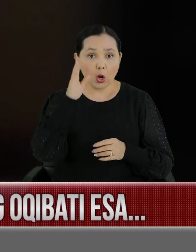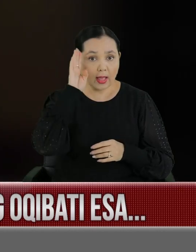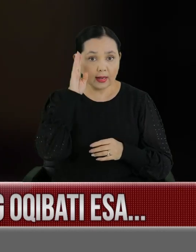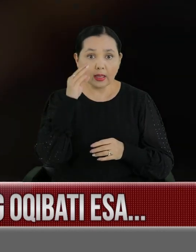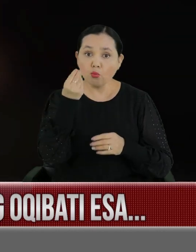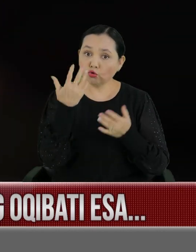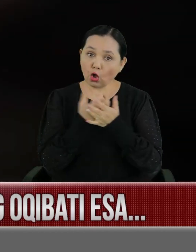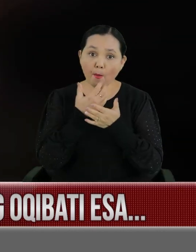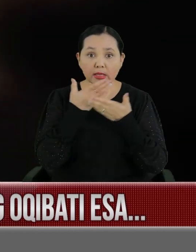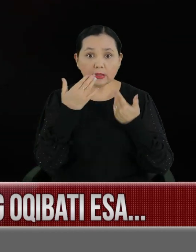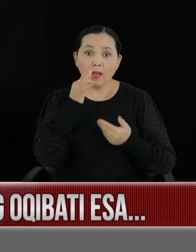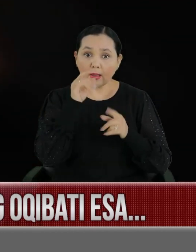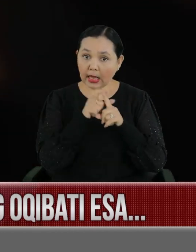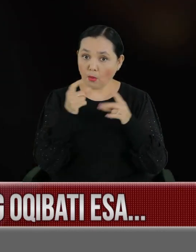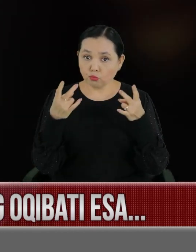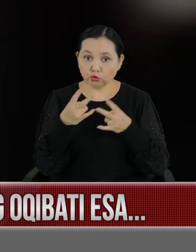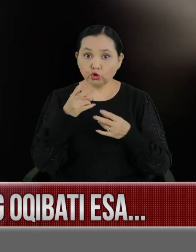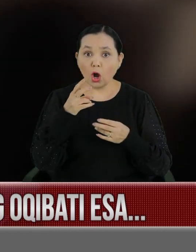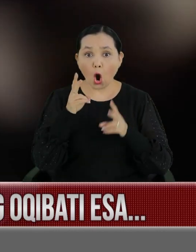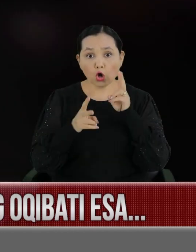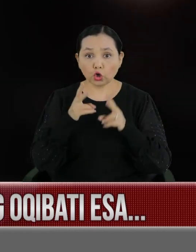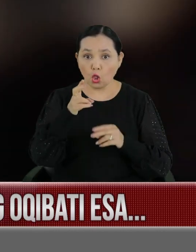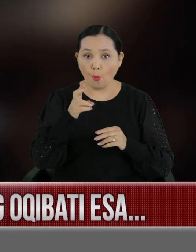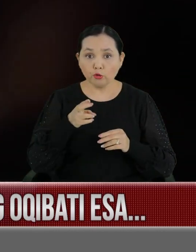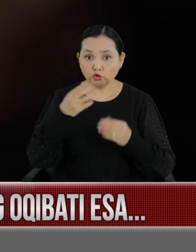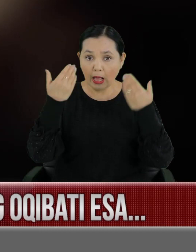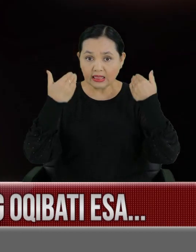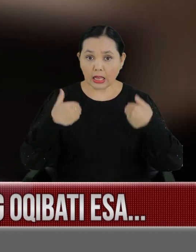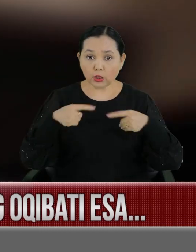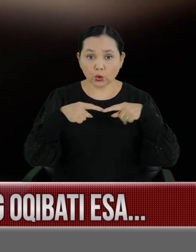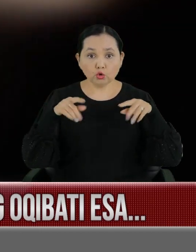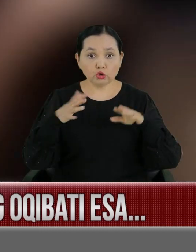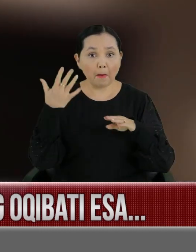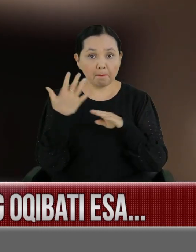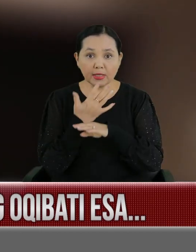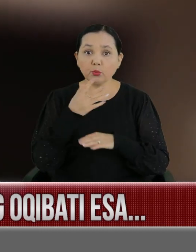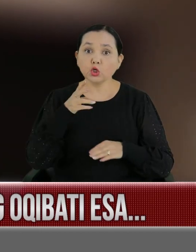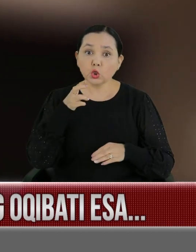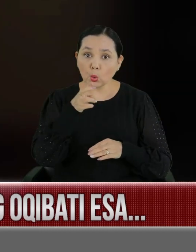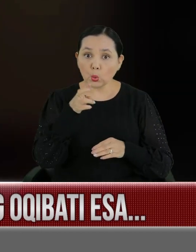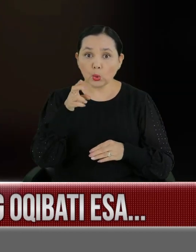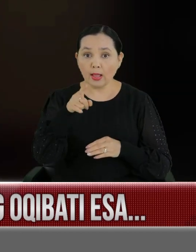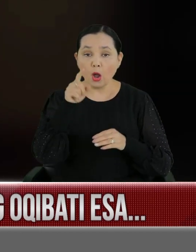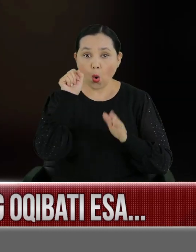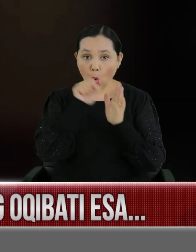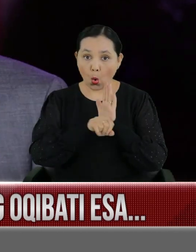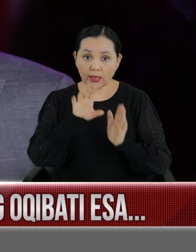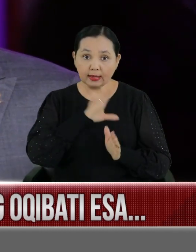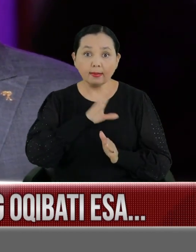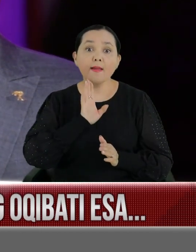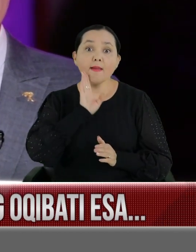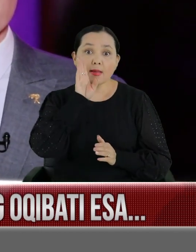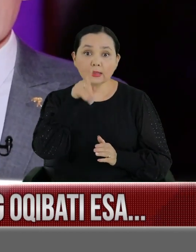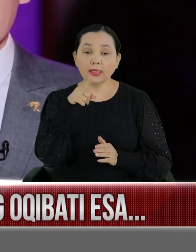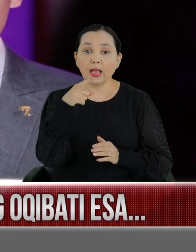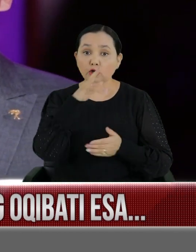topib kelmayapsan degan gapi uchun oshxona pichog'i bilan tanasining turli joylariga 5 marotaba urib, uni qasddan o'ldirgan. Ertasiga